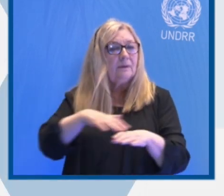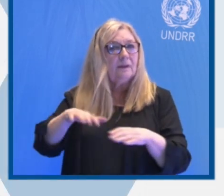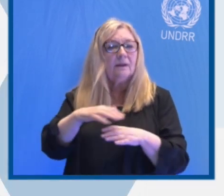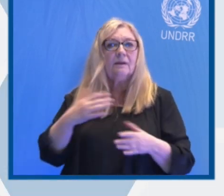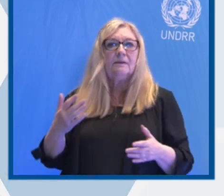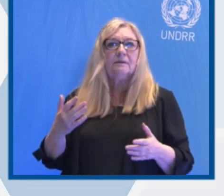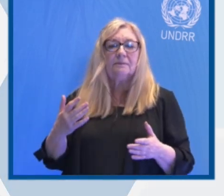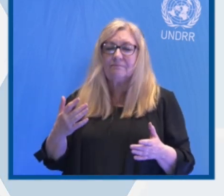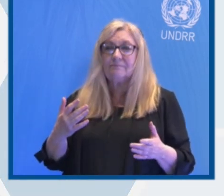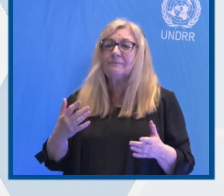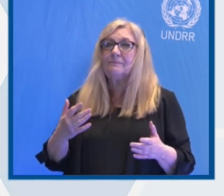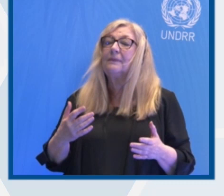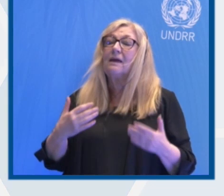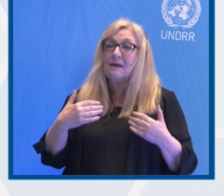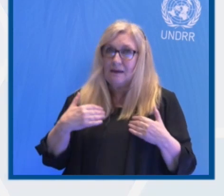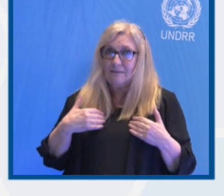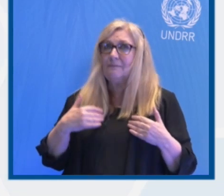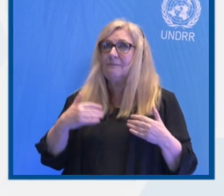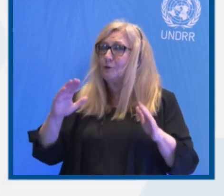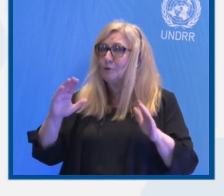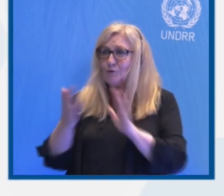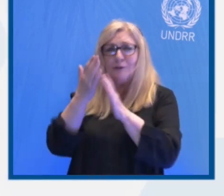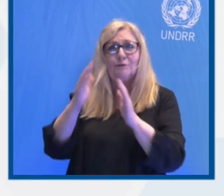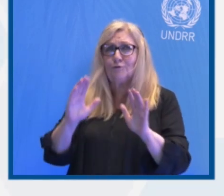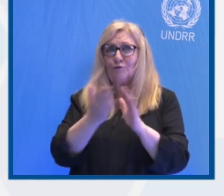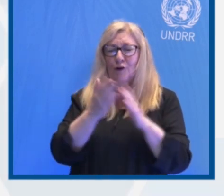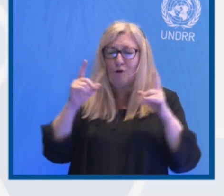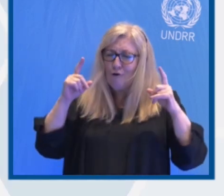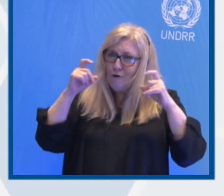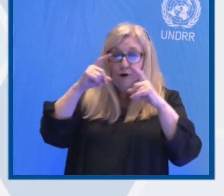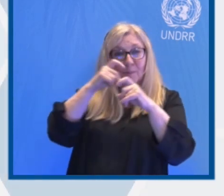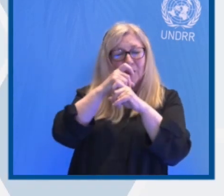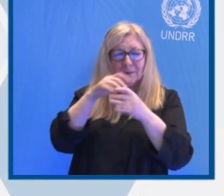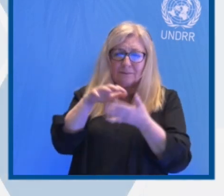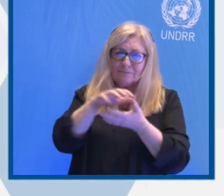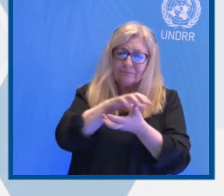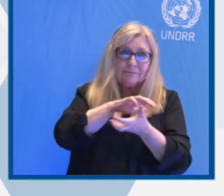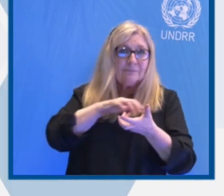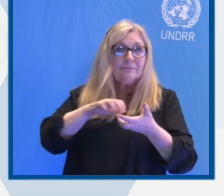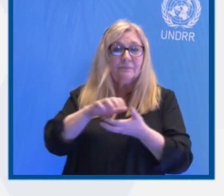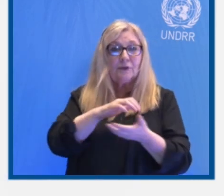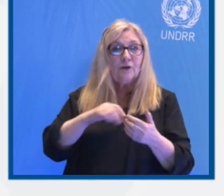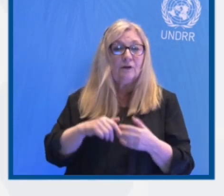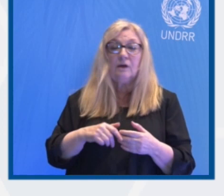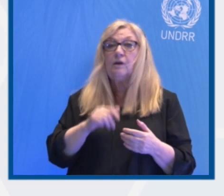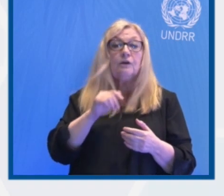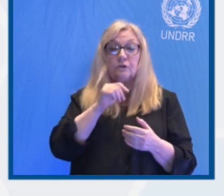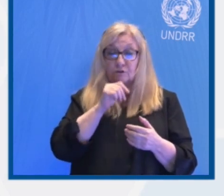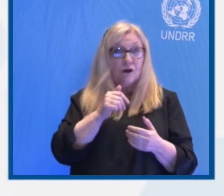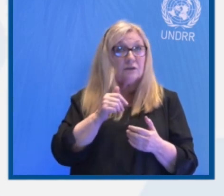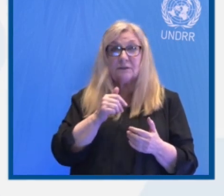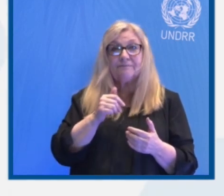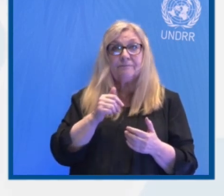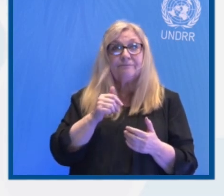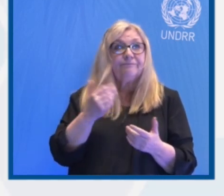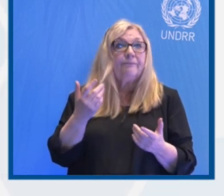resiliency challenges are often extremely complex. And they're often not a challenge that an industry